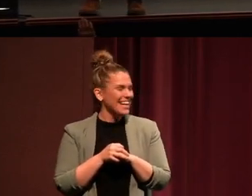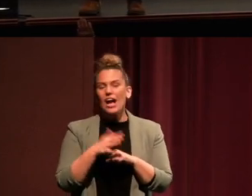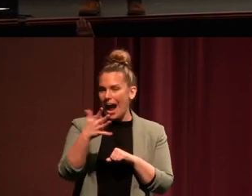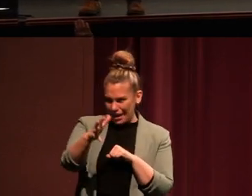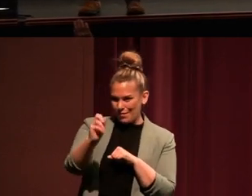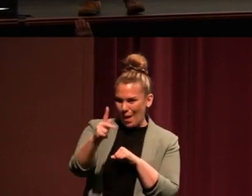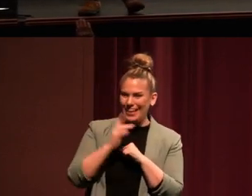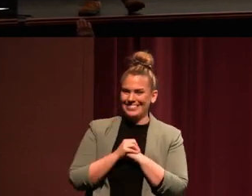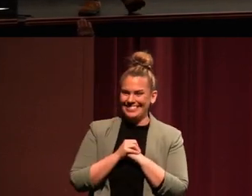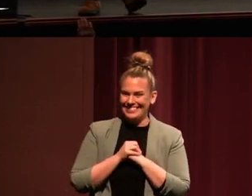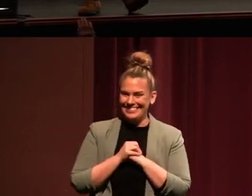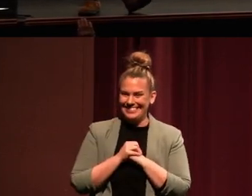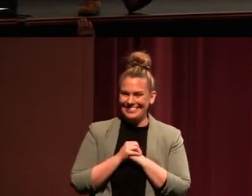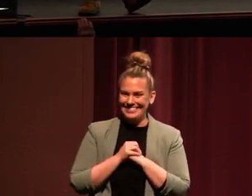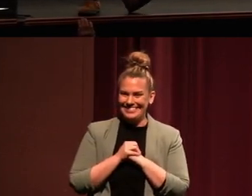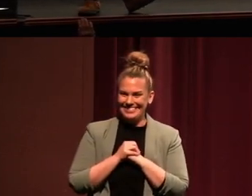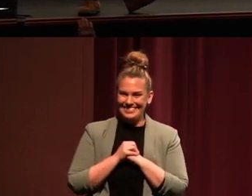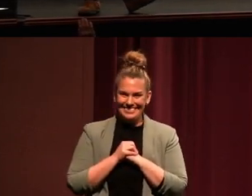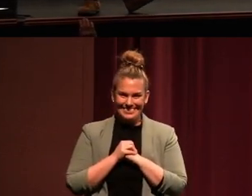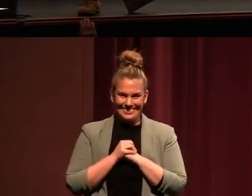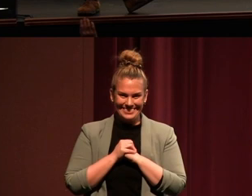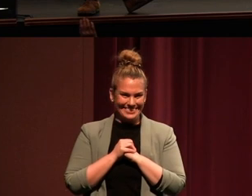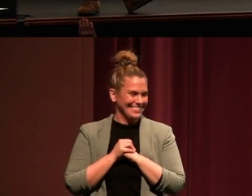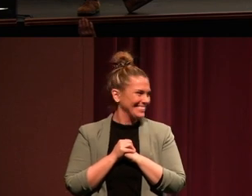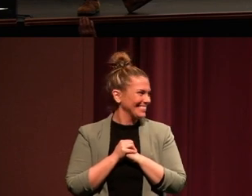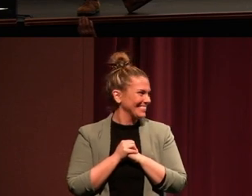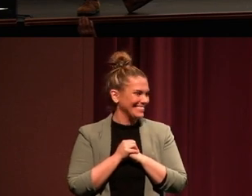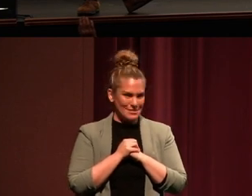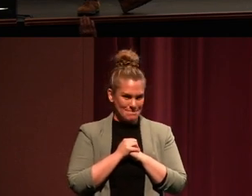Kind of. Okay. I'm getting warmer. Thank you.